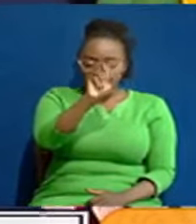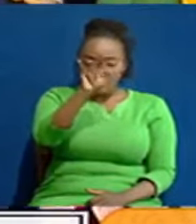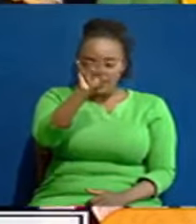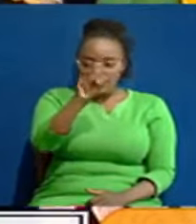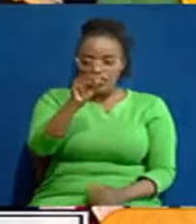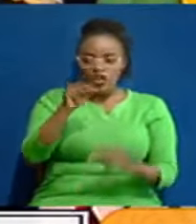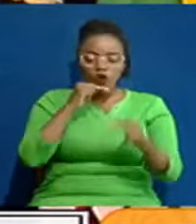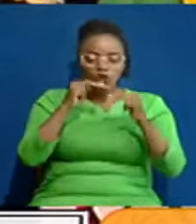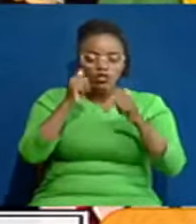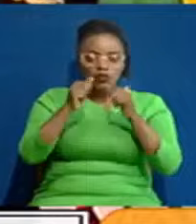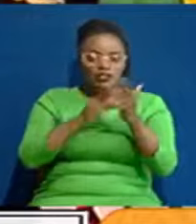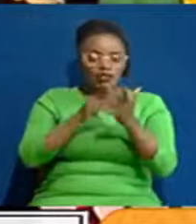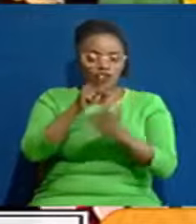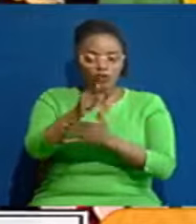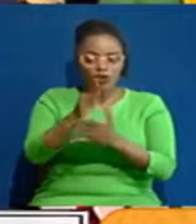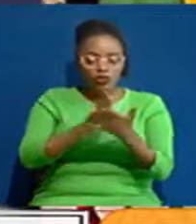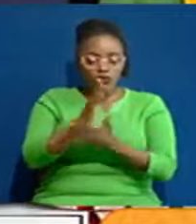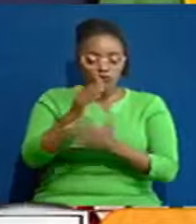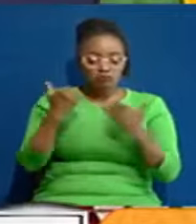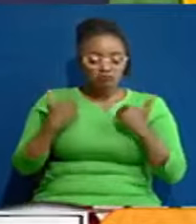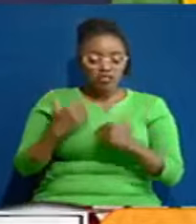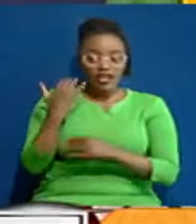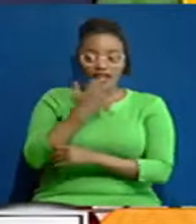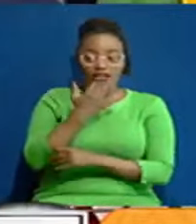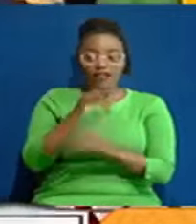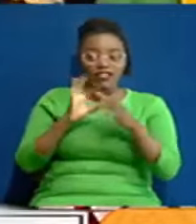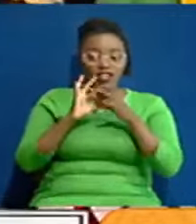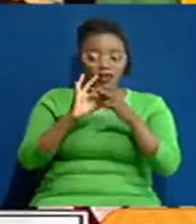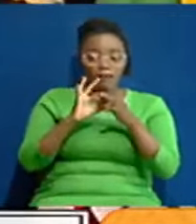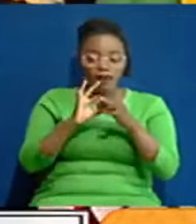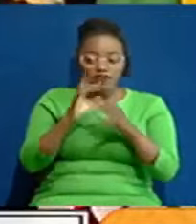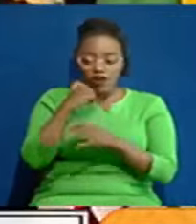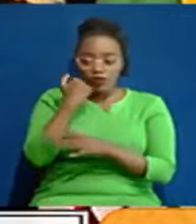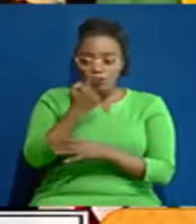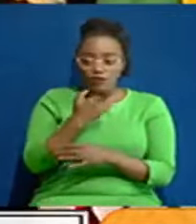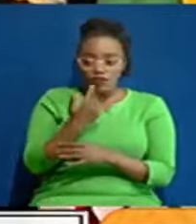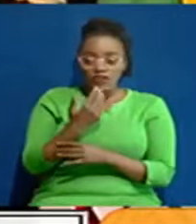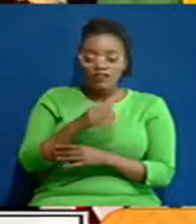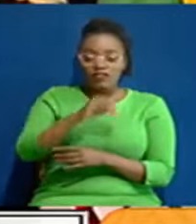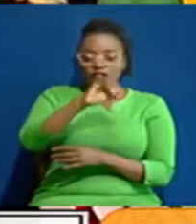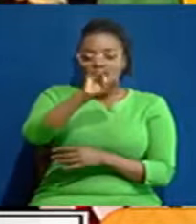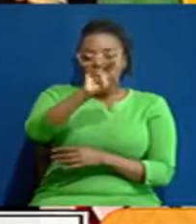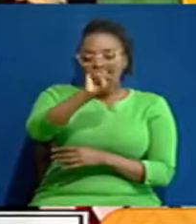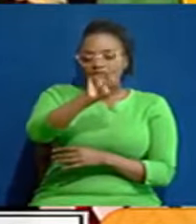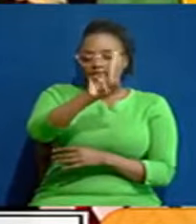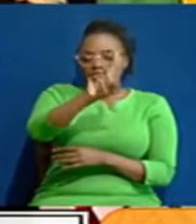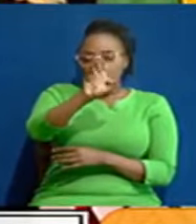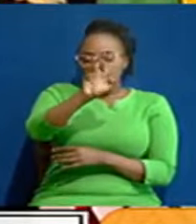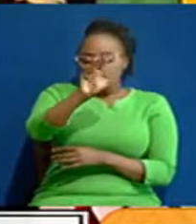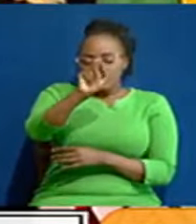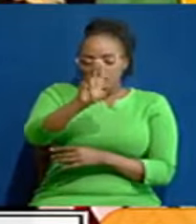that is alleged to have been bought by Rigathi Gachagua belongs to the estate of the late James Dorito Gachagua.